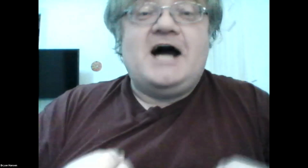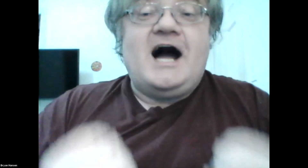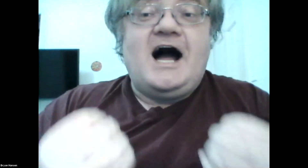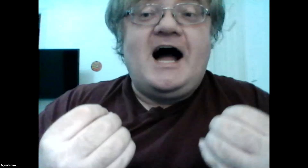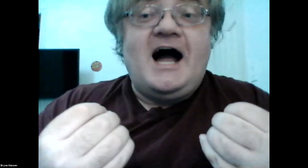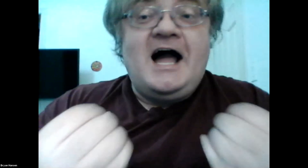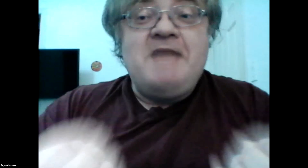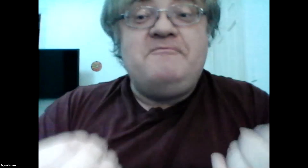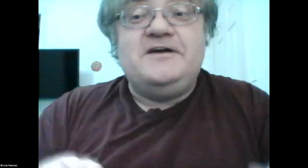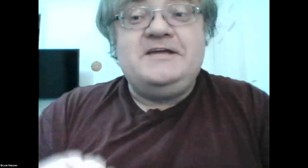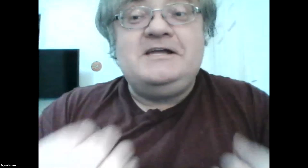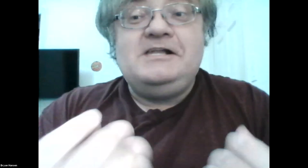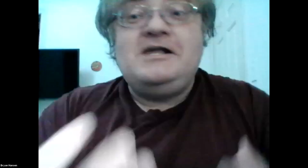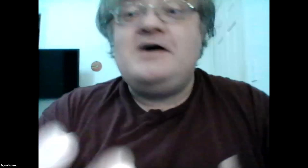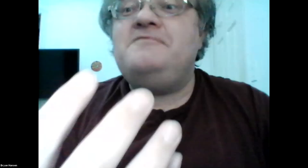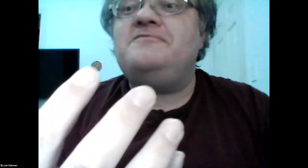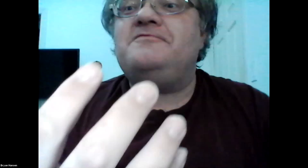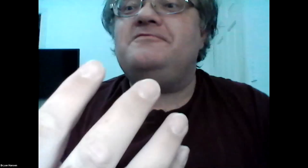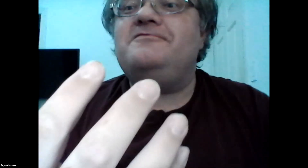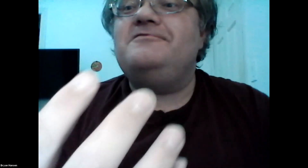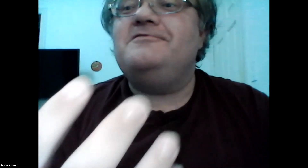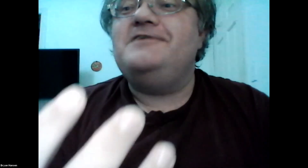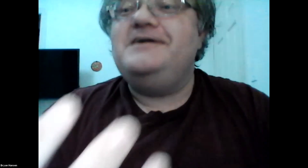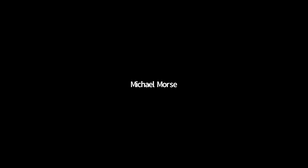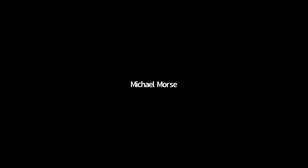means I'm feeling love.